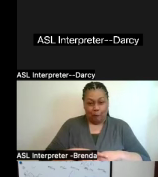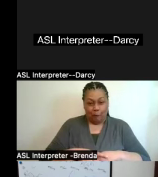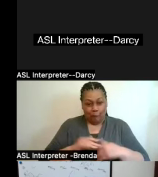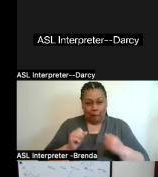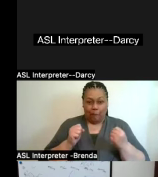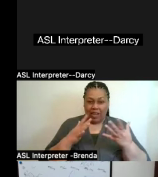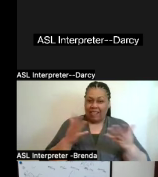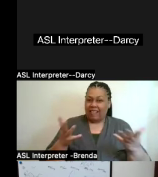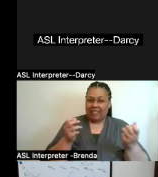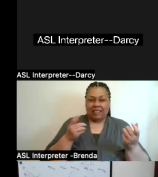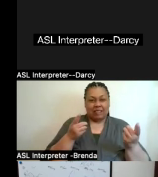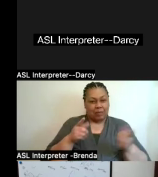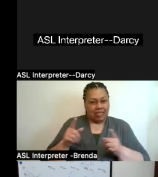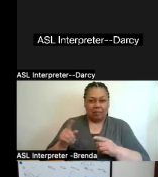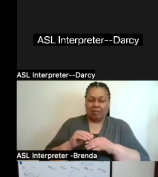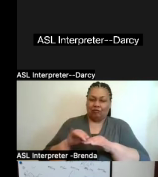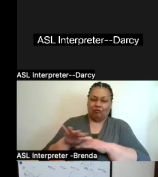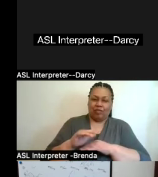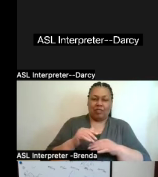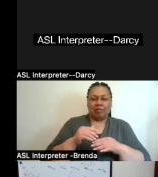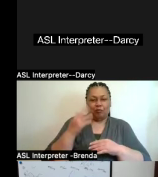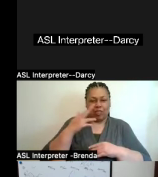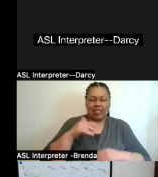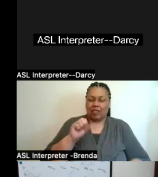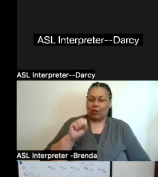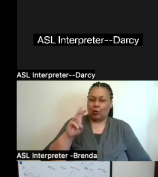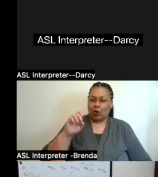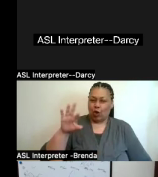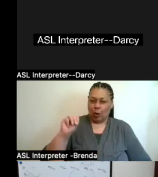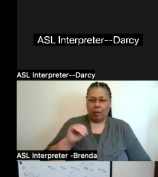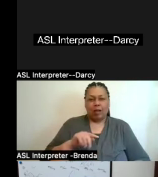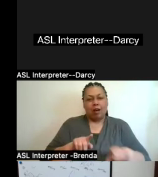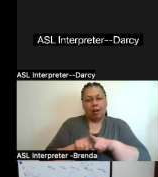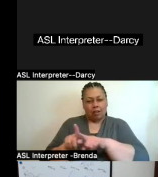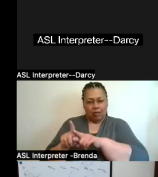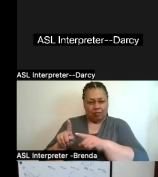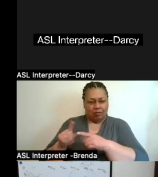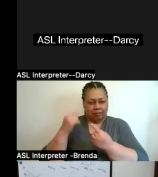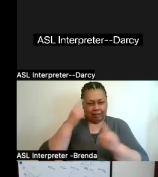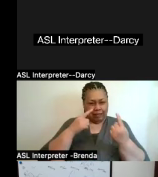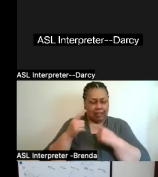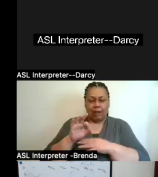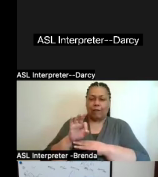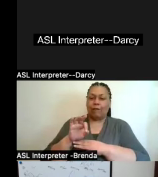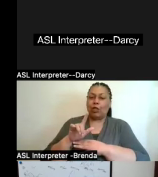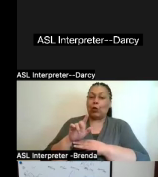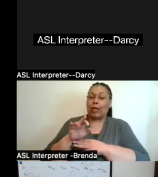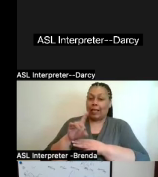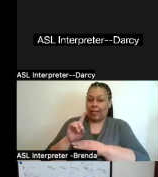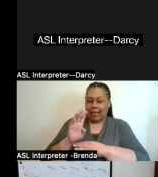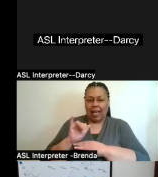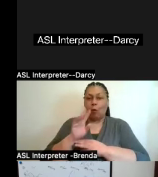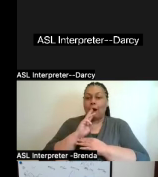a swarm. So a lot of the time they're often thought to be associated with fluid movement. So this could be like